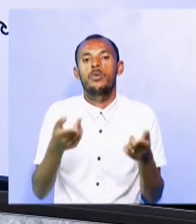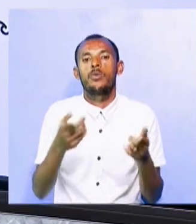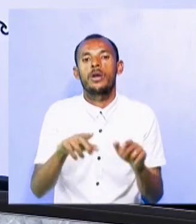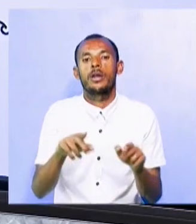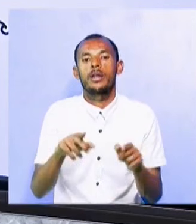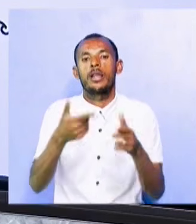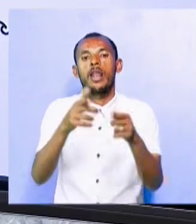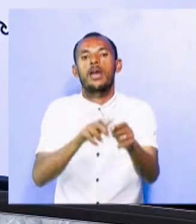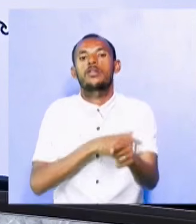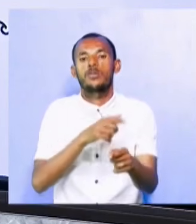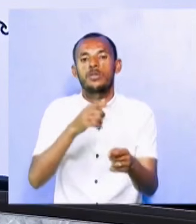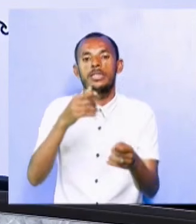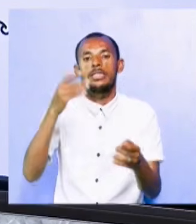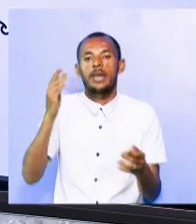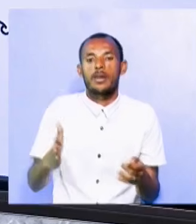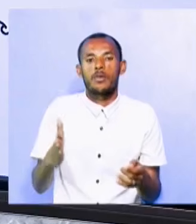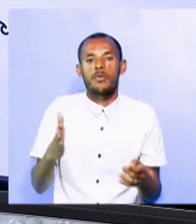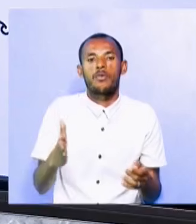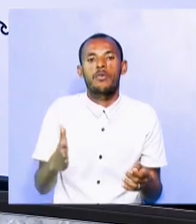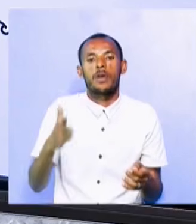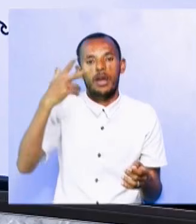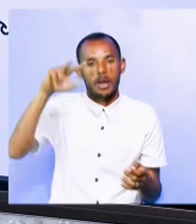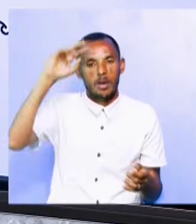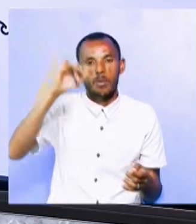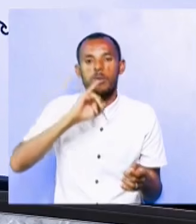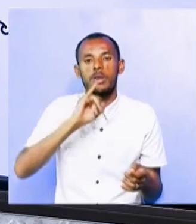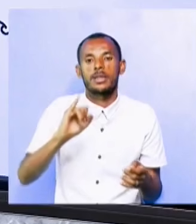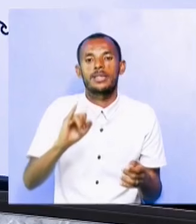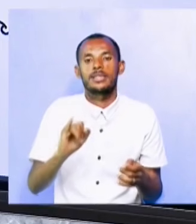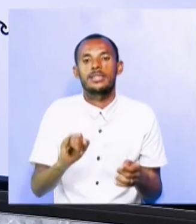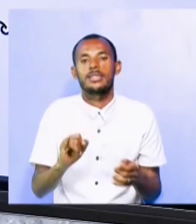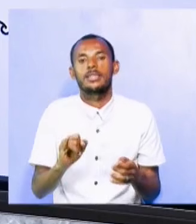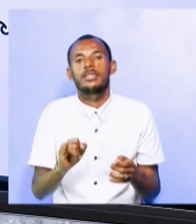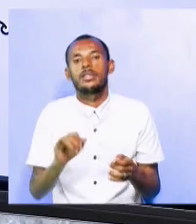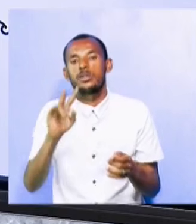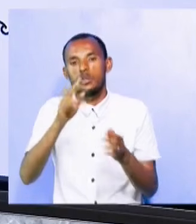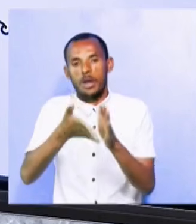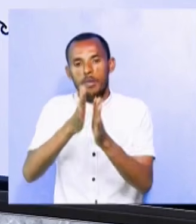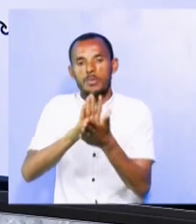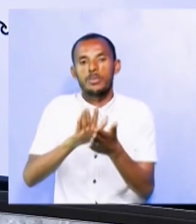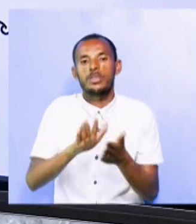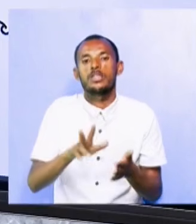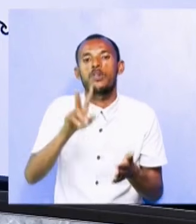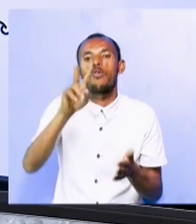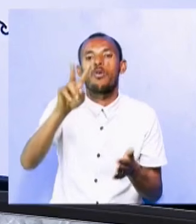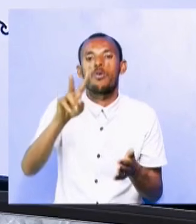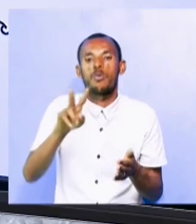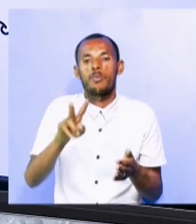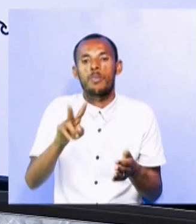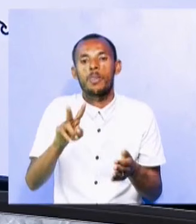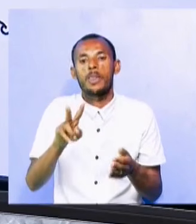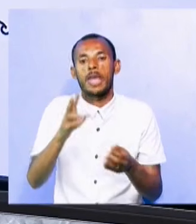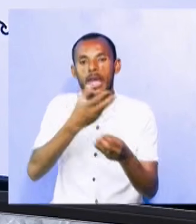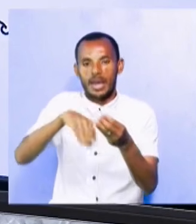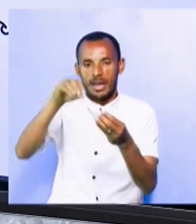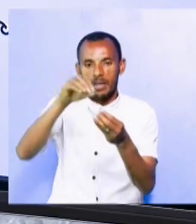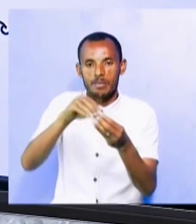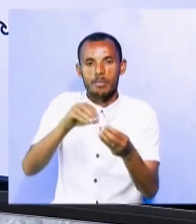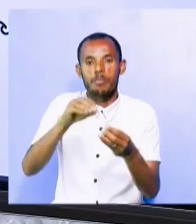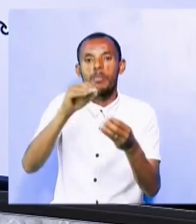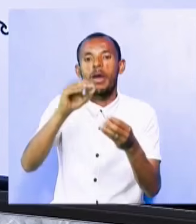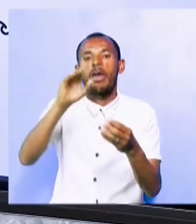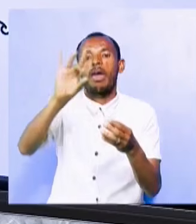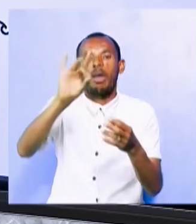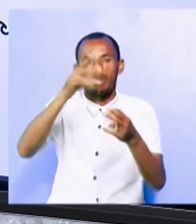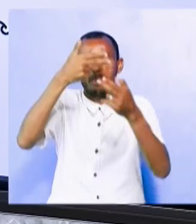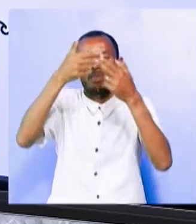the length of the side of a cube is doubled, the volume will be increased by